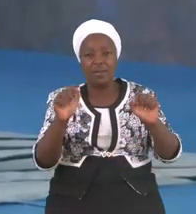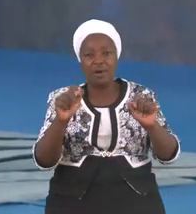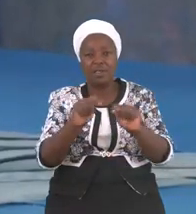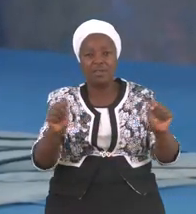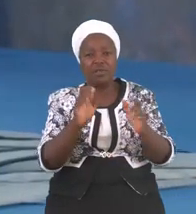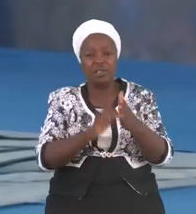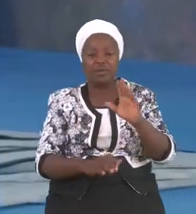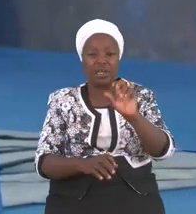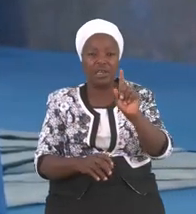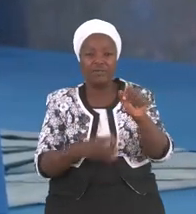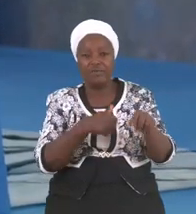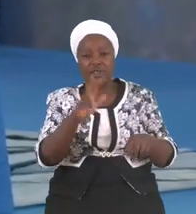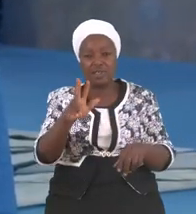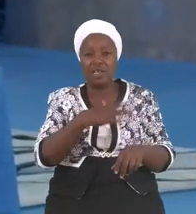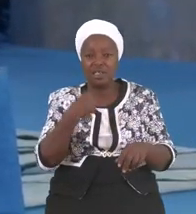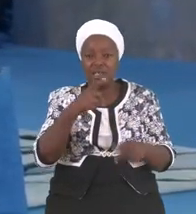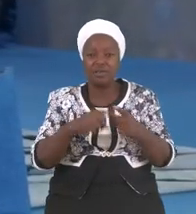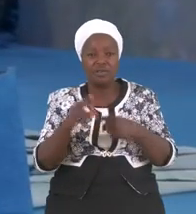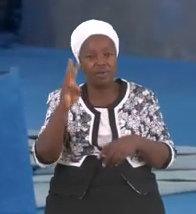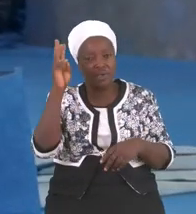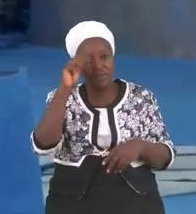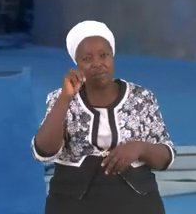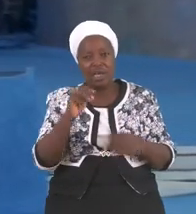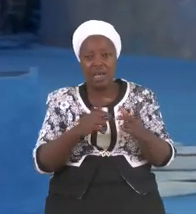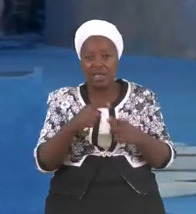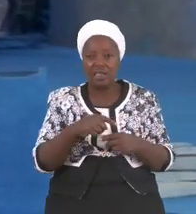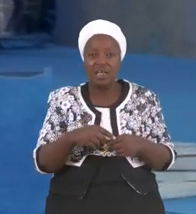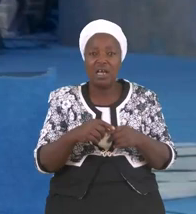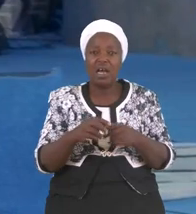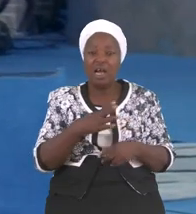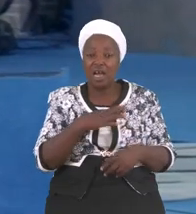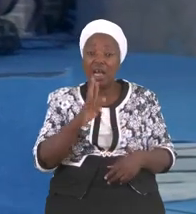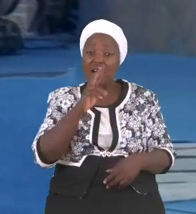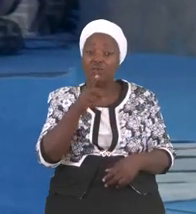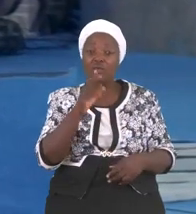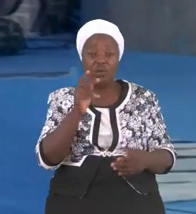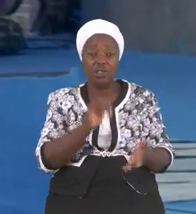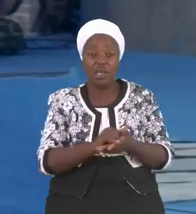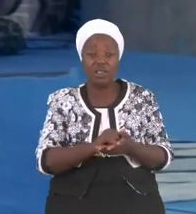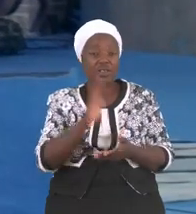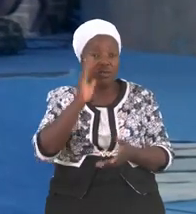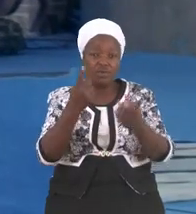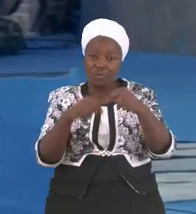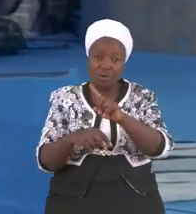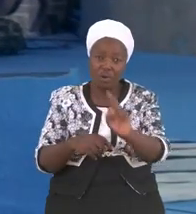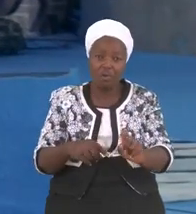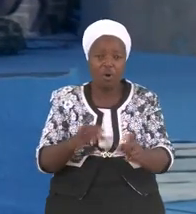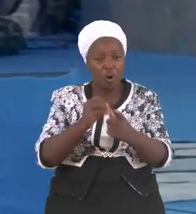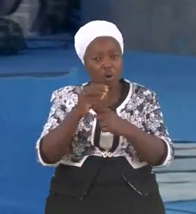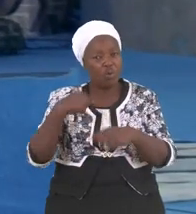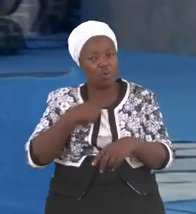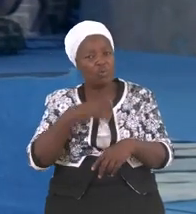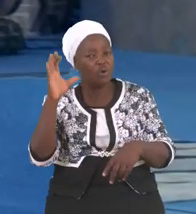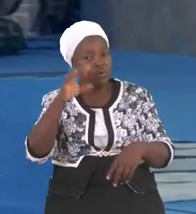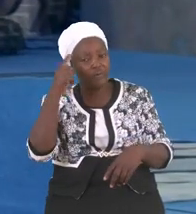And said unto him, art thou he that shall come, or look we for another? Look at